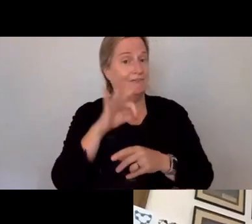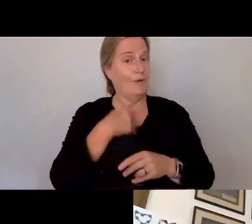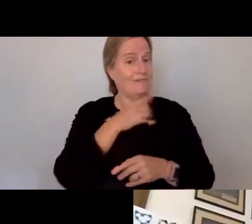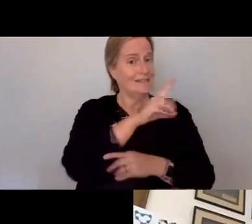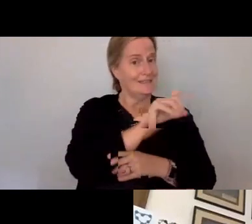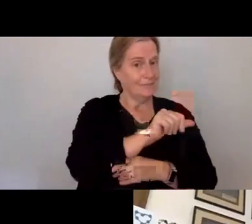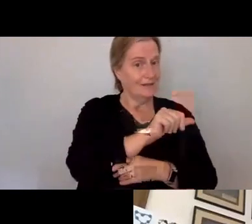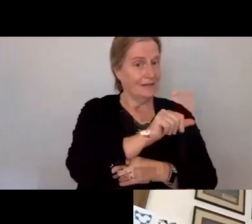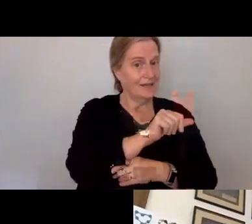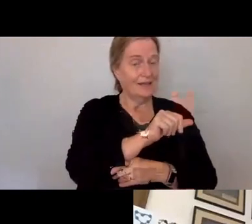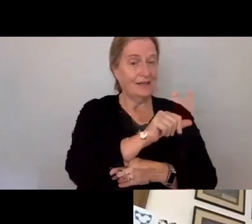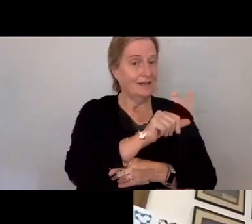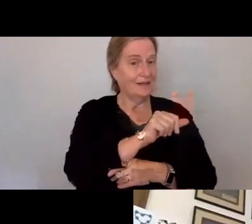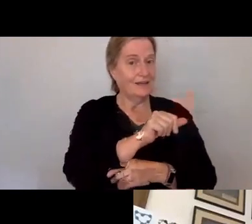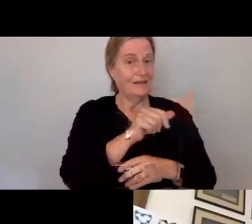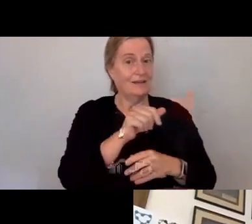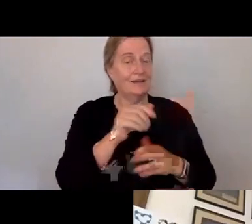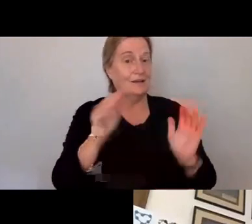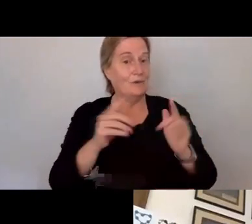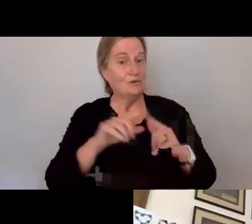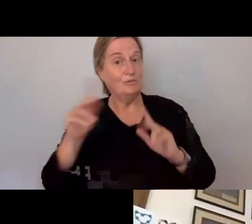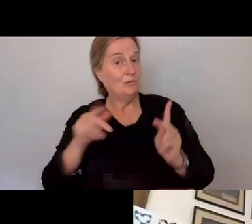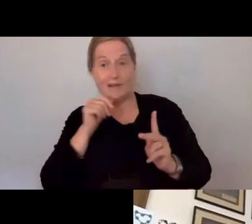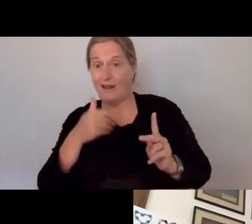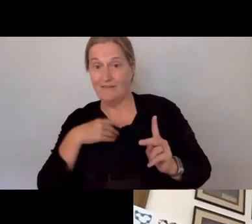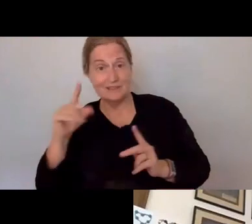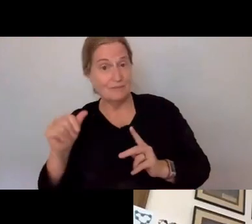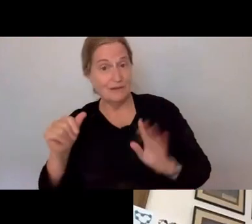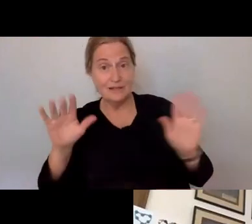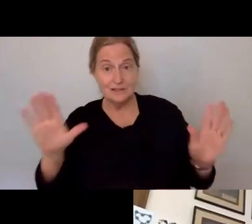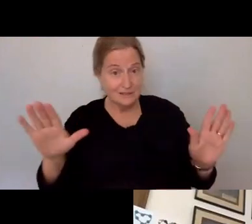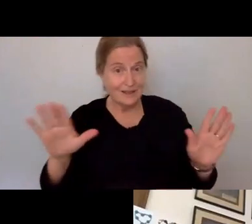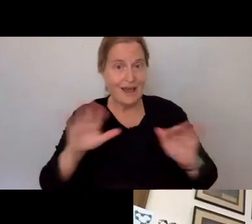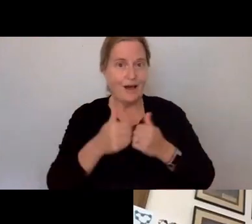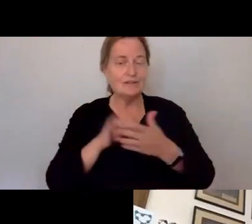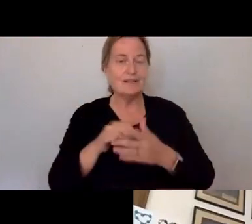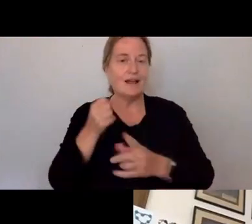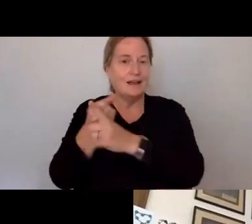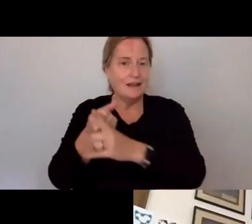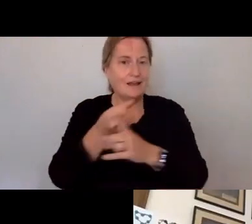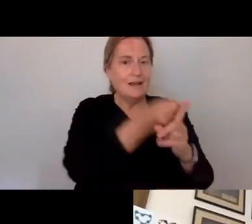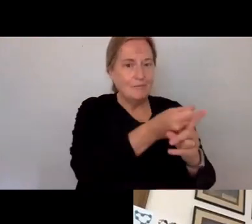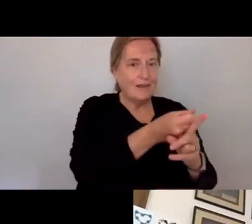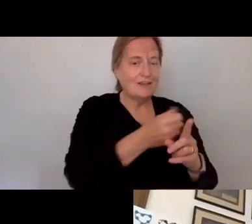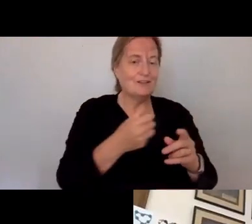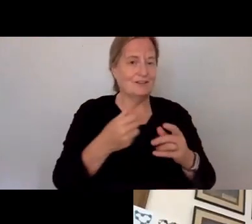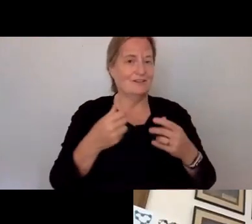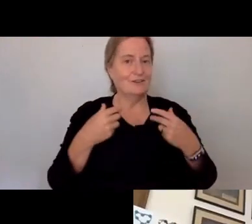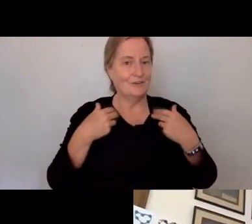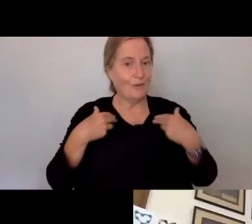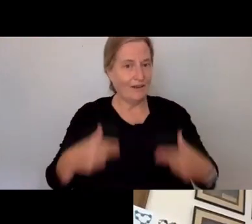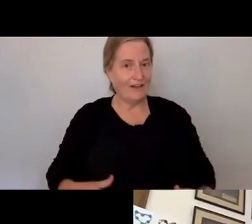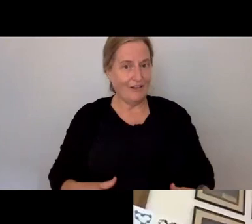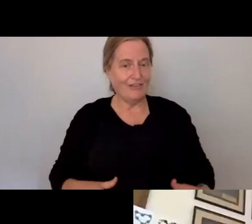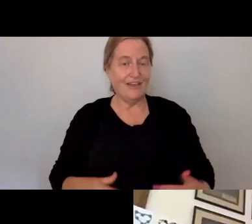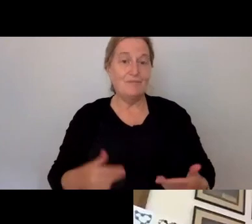a desperate need for this country to understand that while we're all created equal, some of us have to work a little